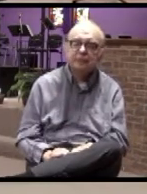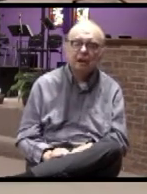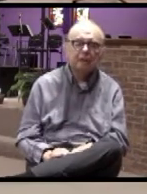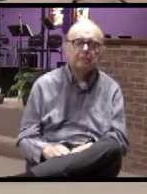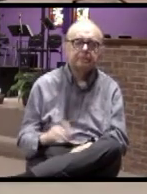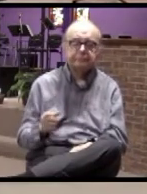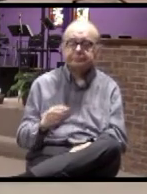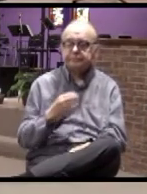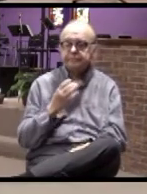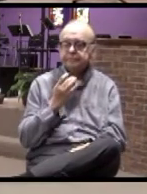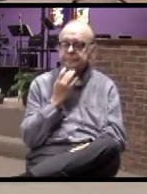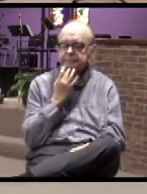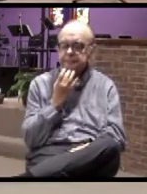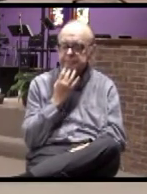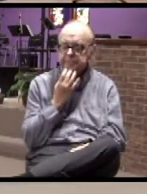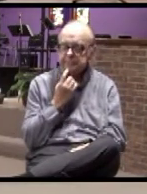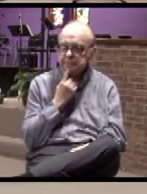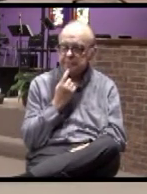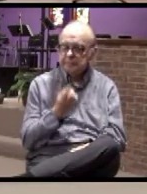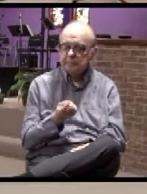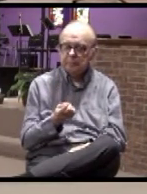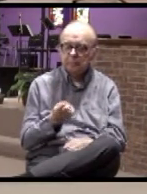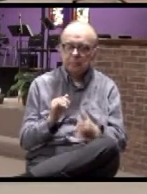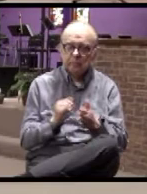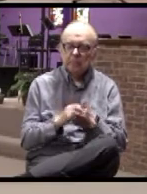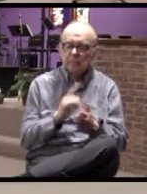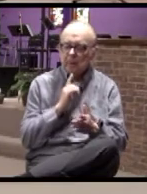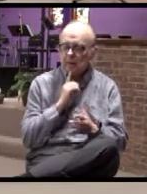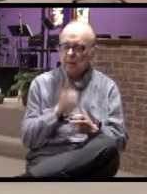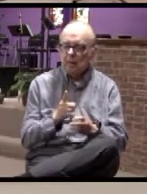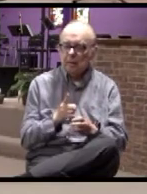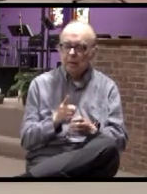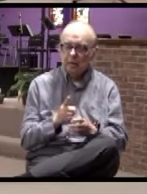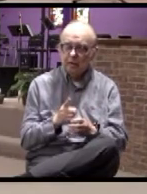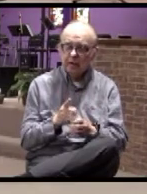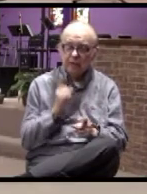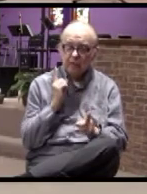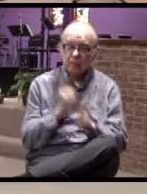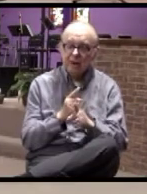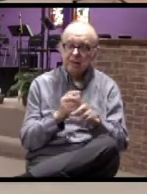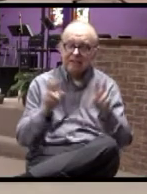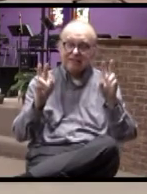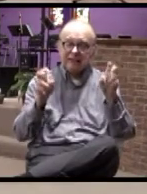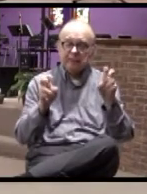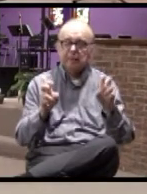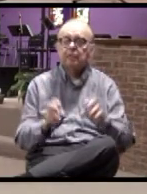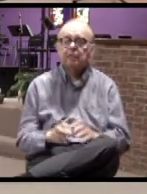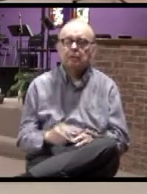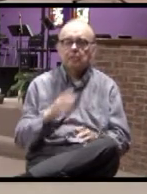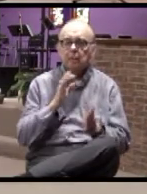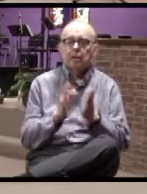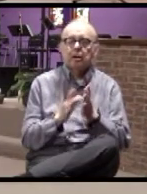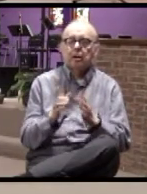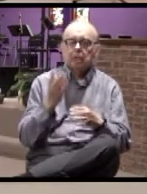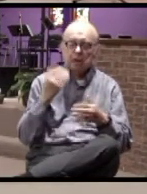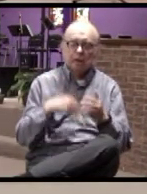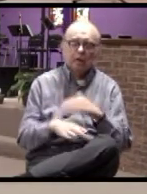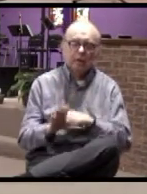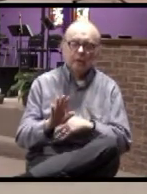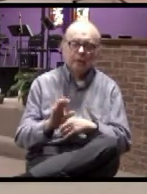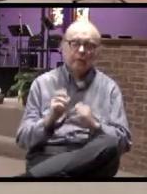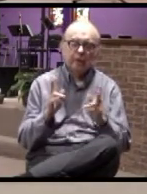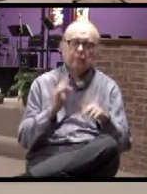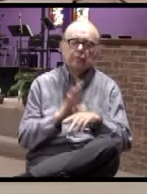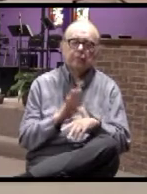And unfortunately, may I say to you, that is absolutely a correct statement. Jesus has been trying to get into a